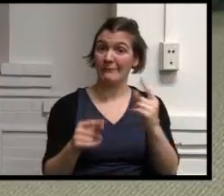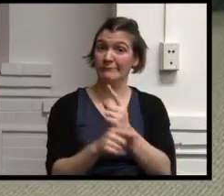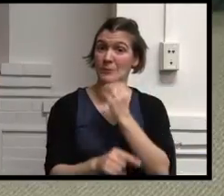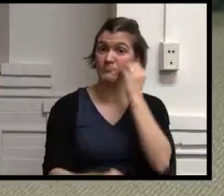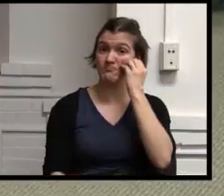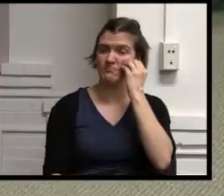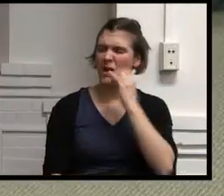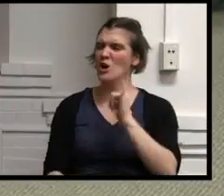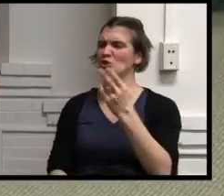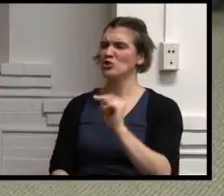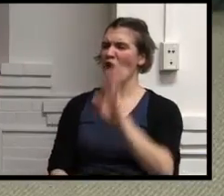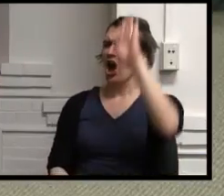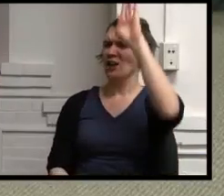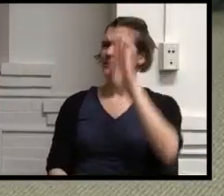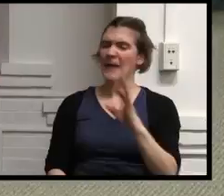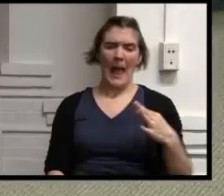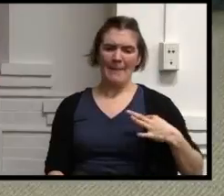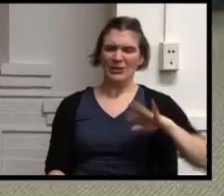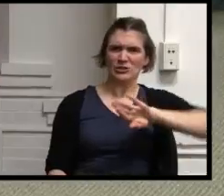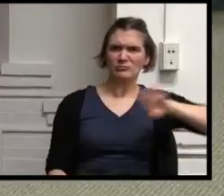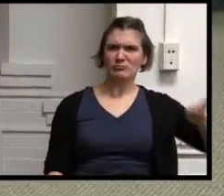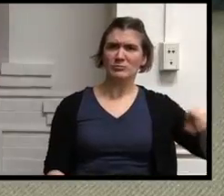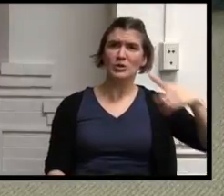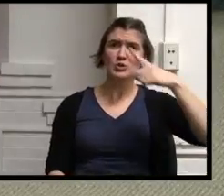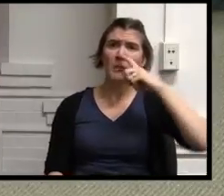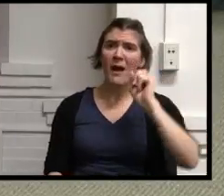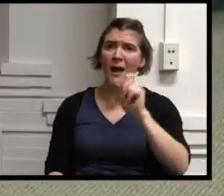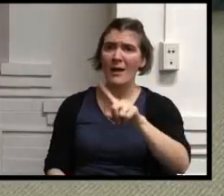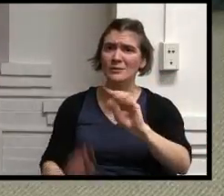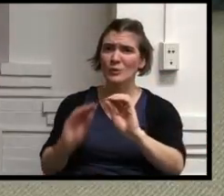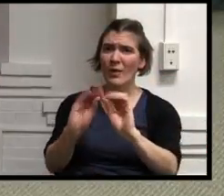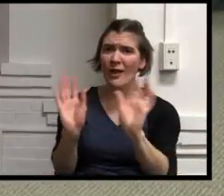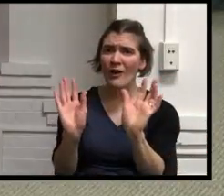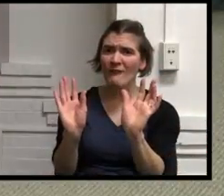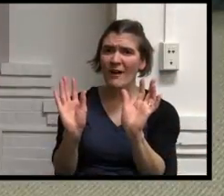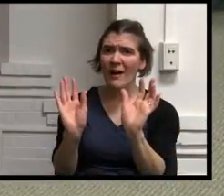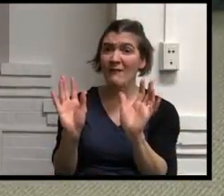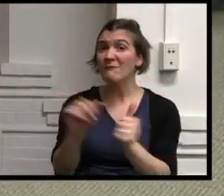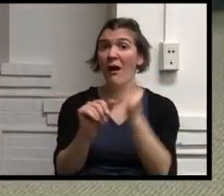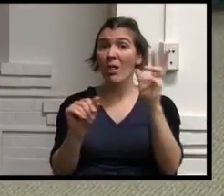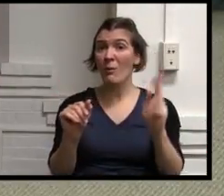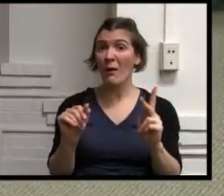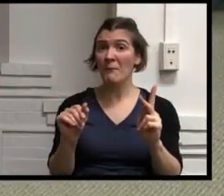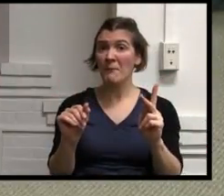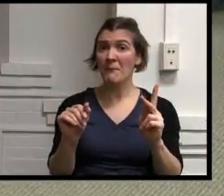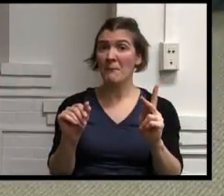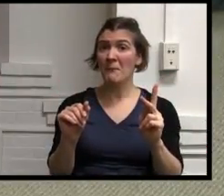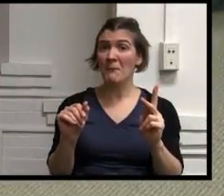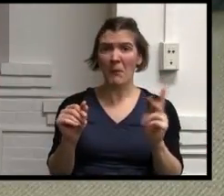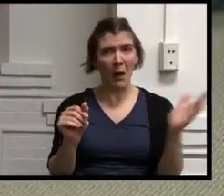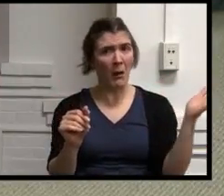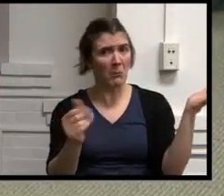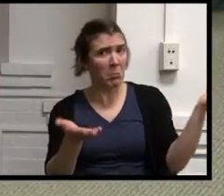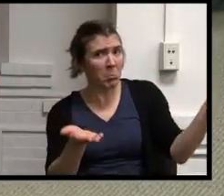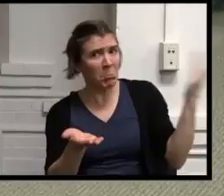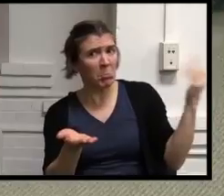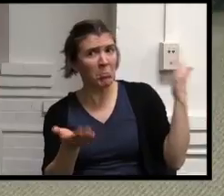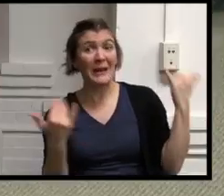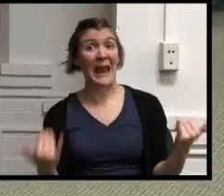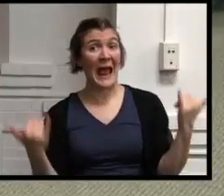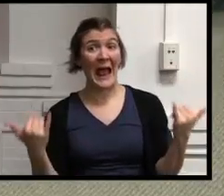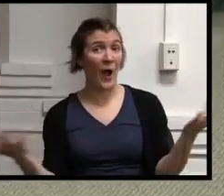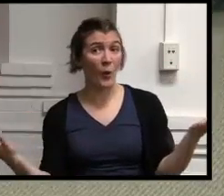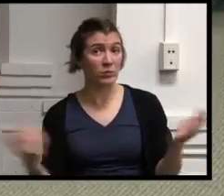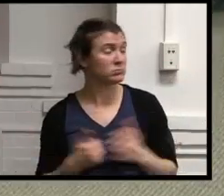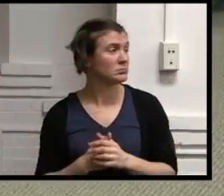I don't have a question about the application, but could I ask just a kind of a follow-up question after this? Ask whatever you like, now or